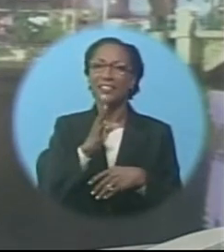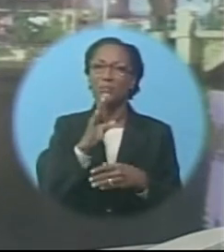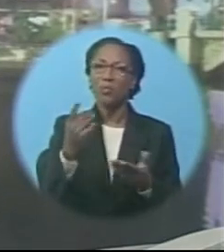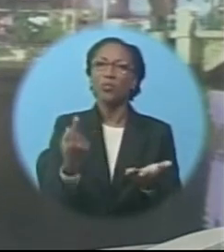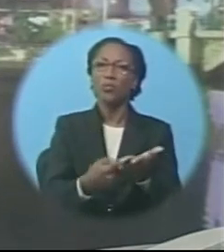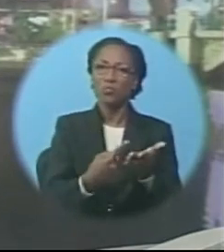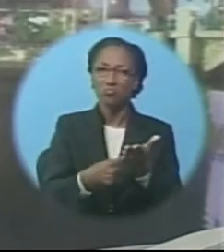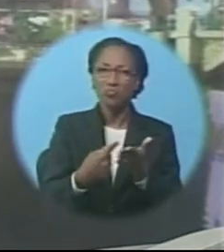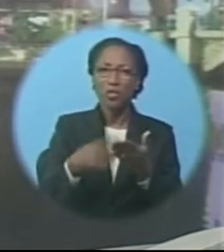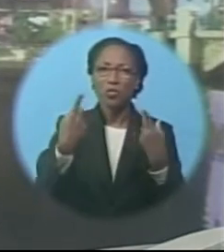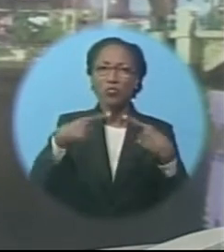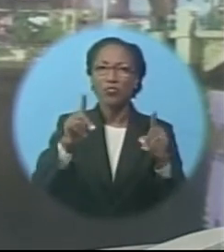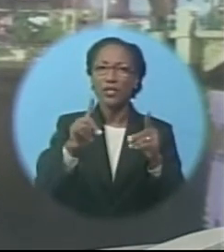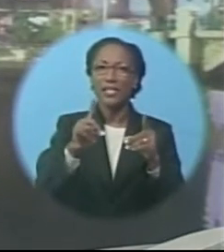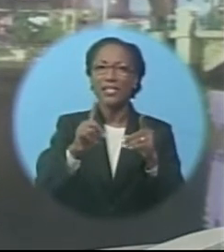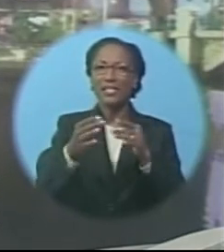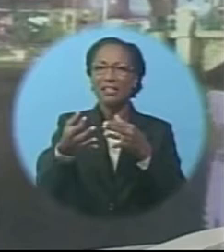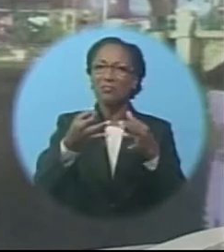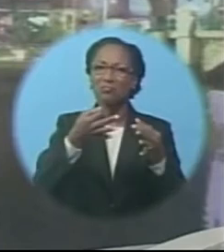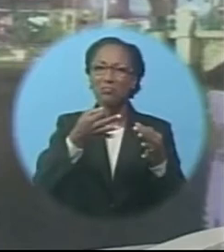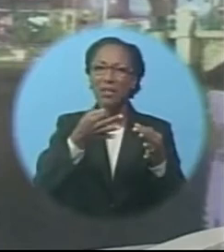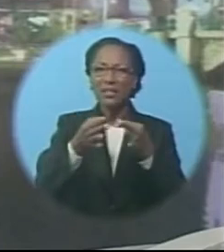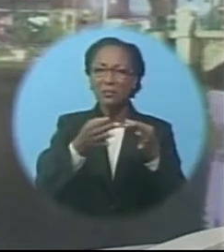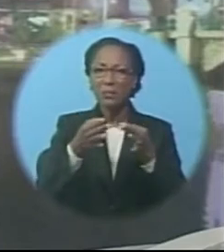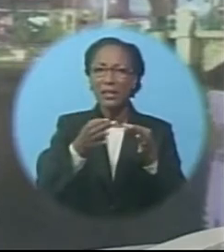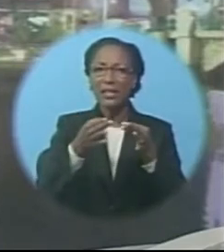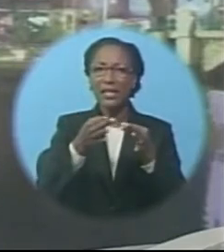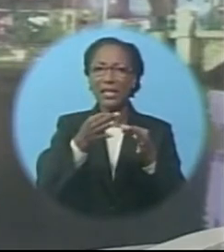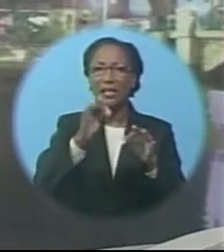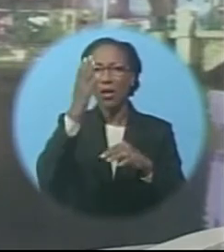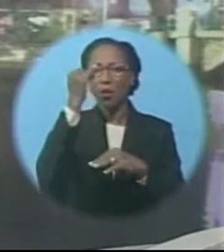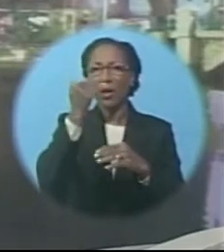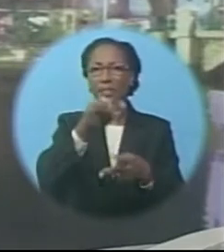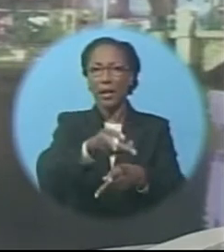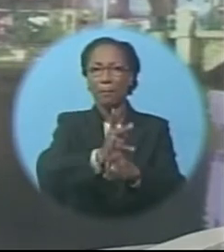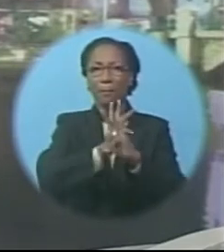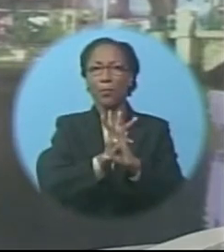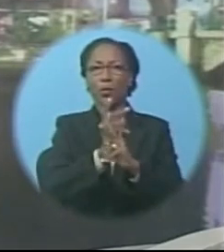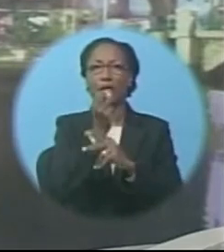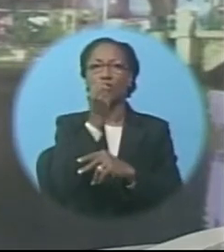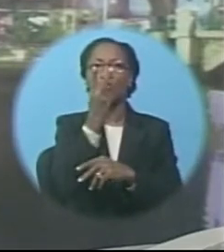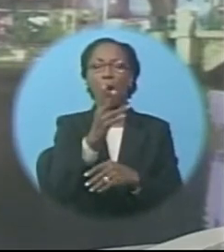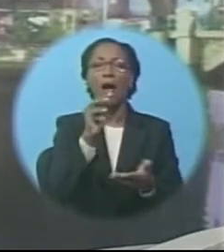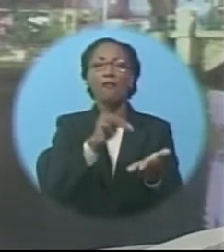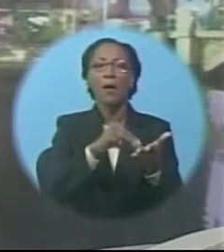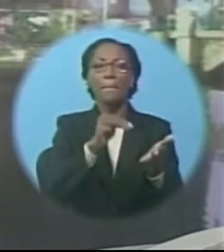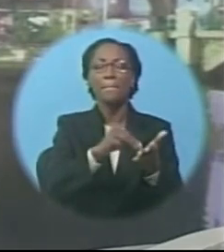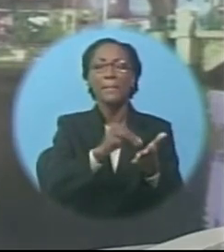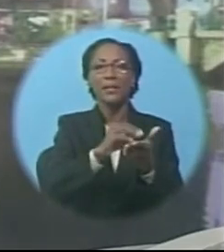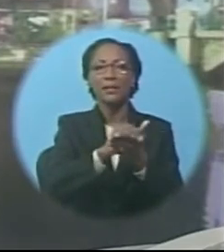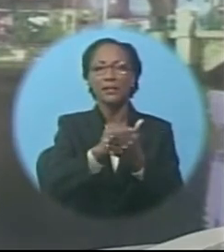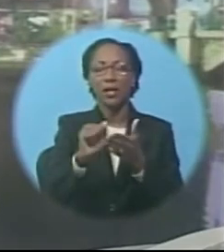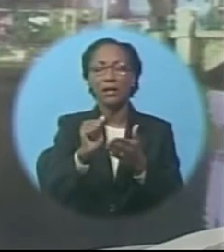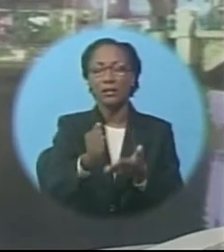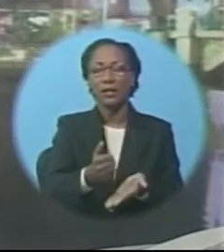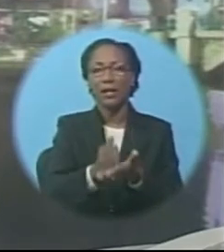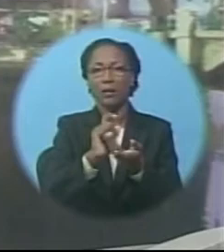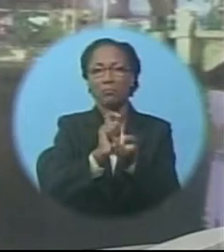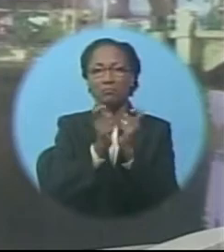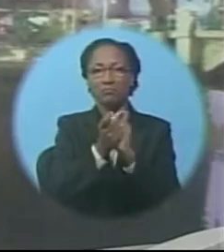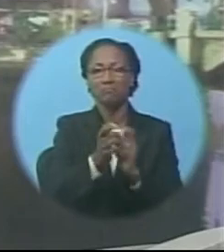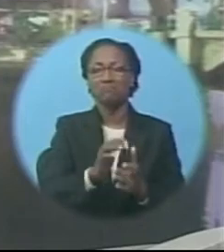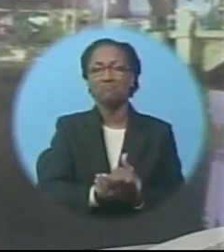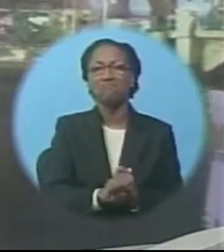on a resolution for the borrowing by Needham's Point Holdings of $12 million to assist with renovations.